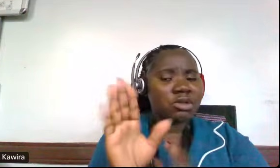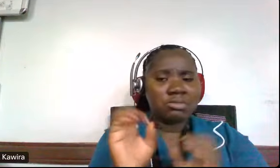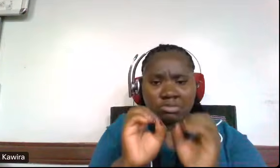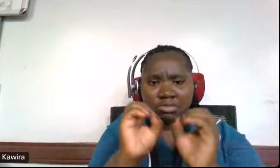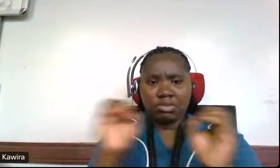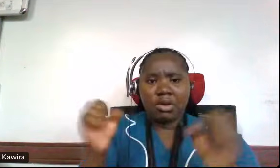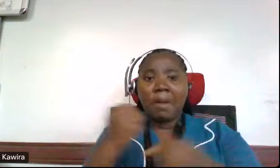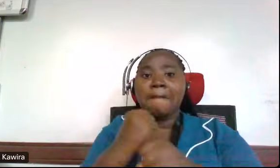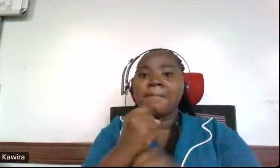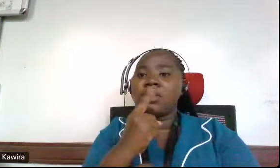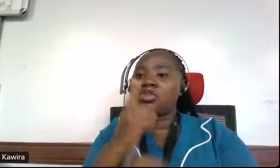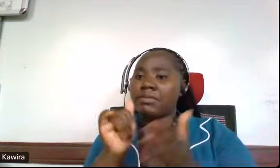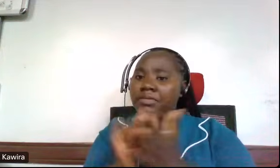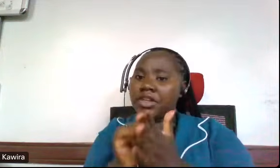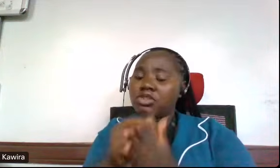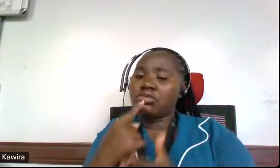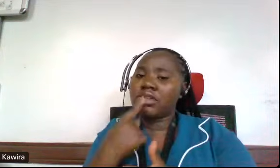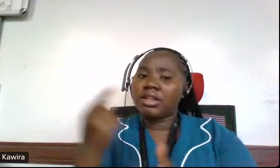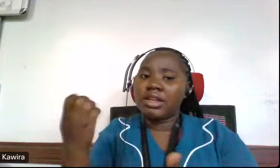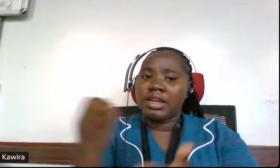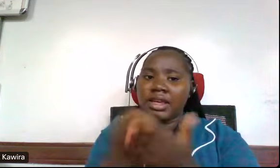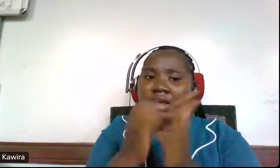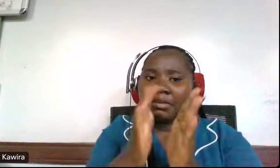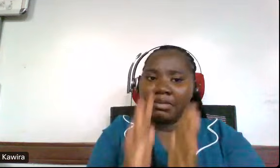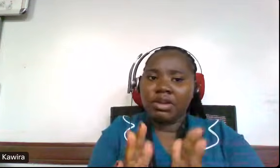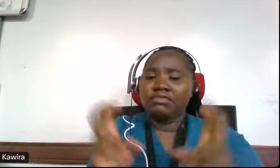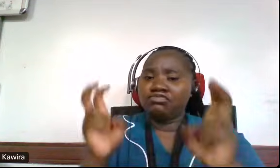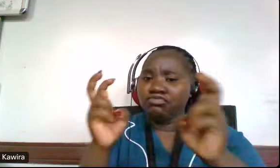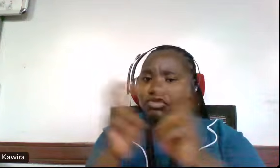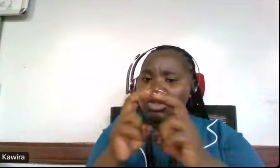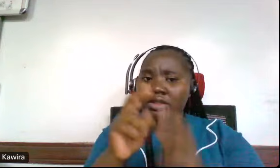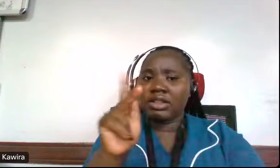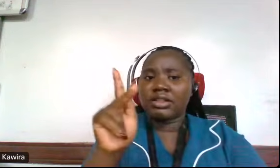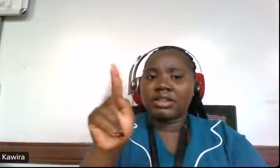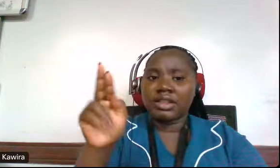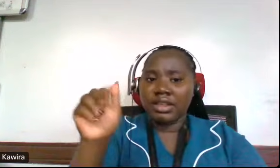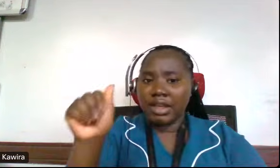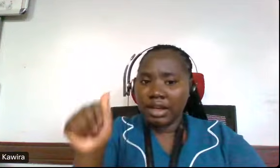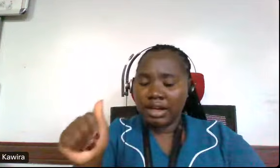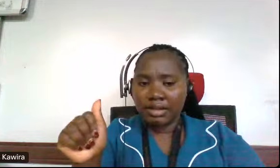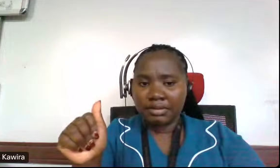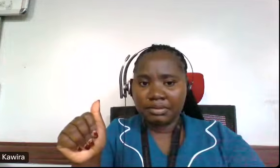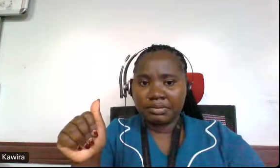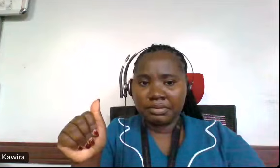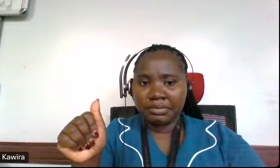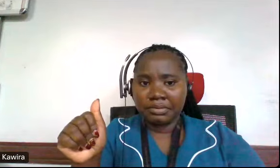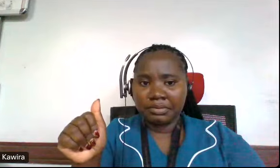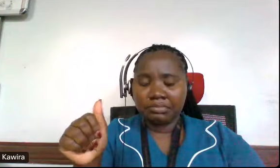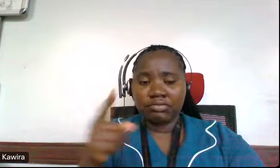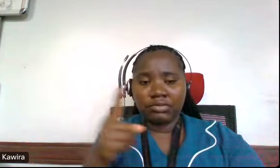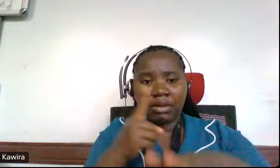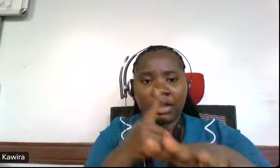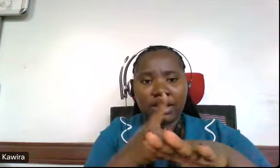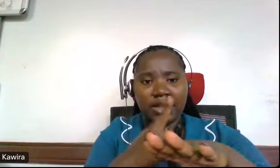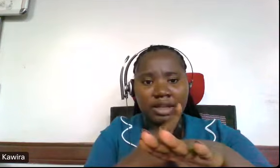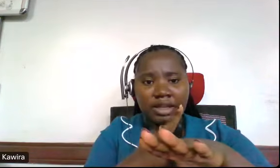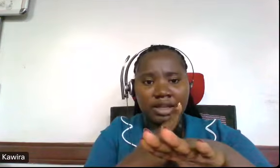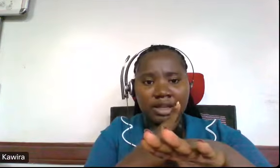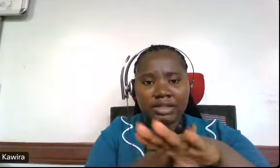you tell your employer to get in touch with the KRA, and once they reach out to the